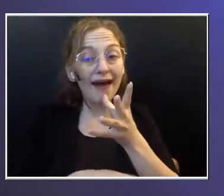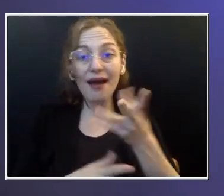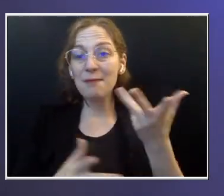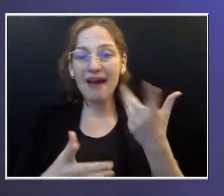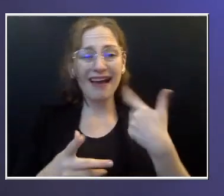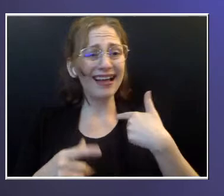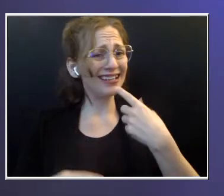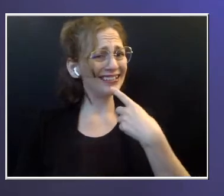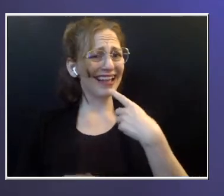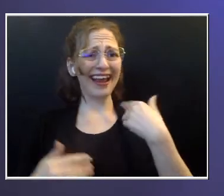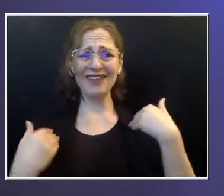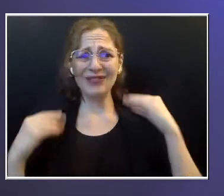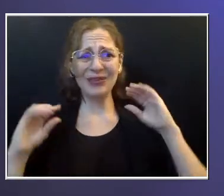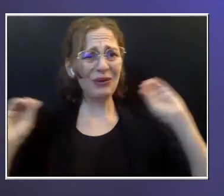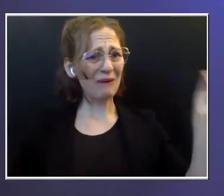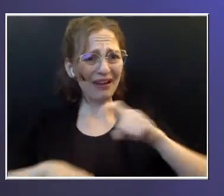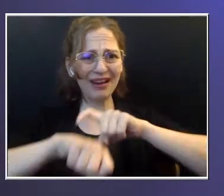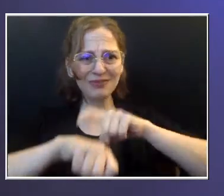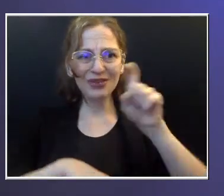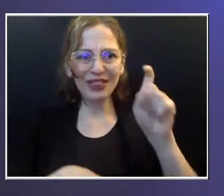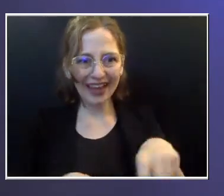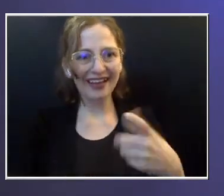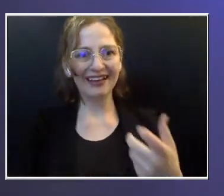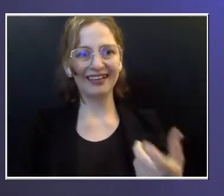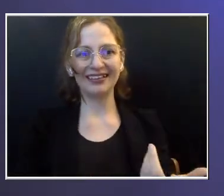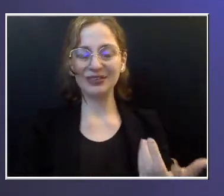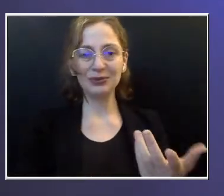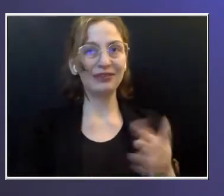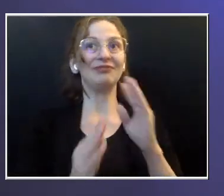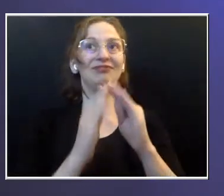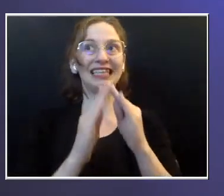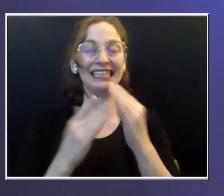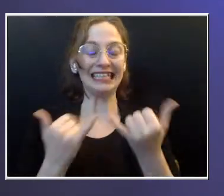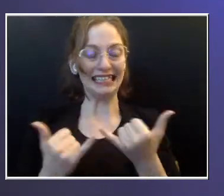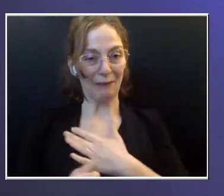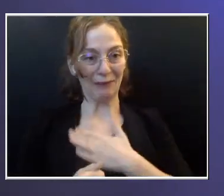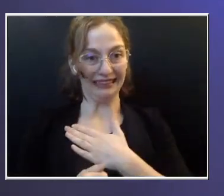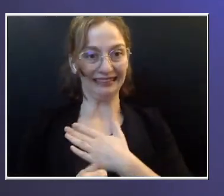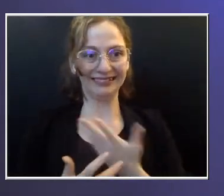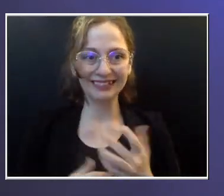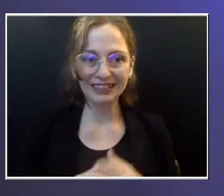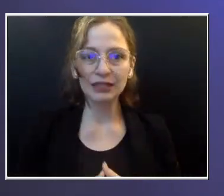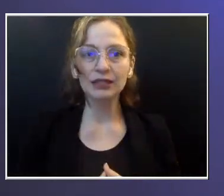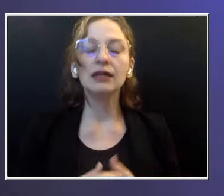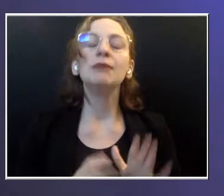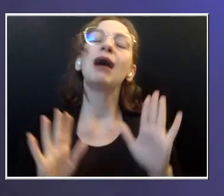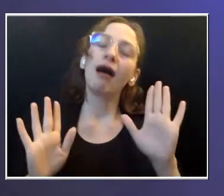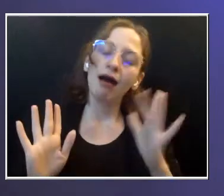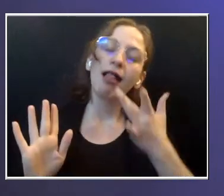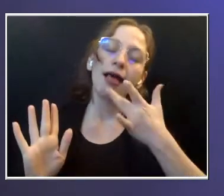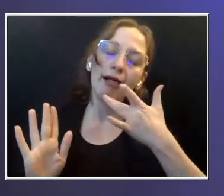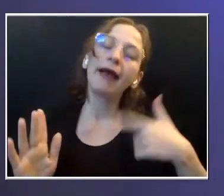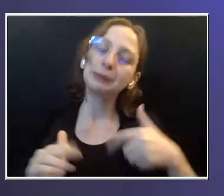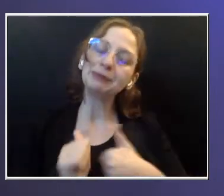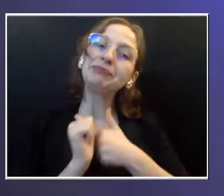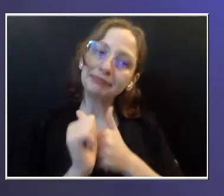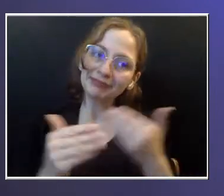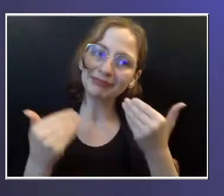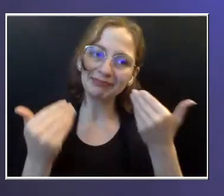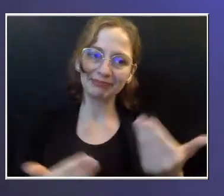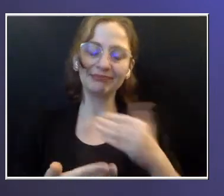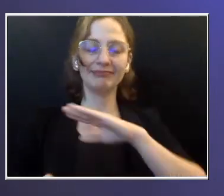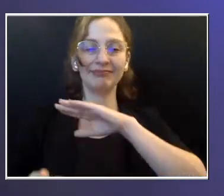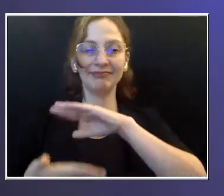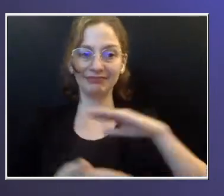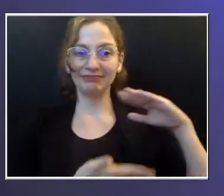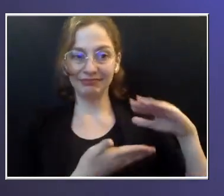sense. And so luckily, I followed through with it and had the mammogram because that's what found my cancer, and not even on the deflated side. My cancer